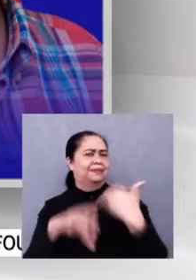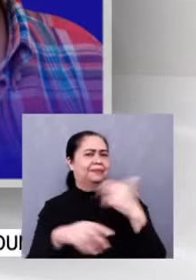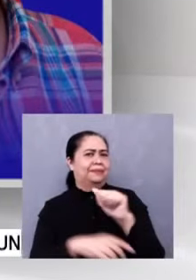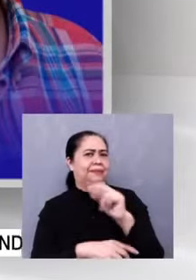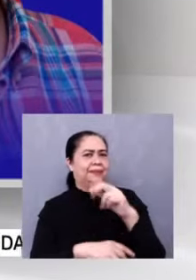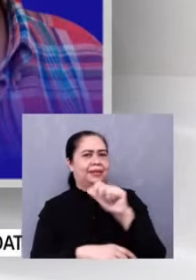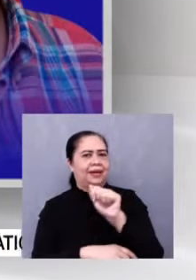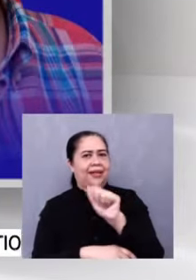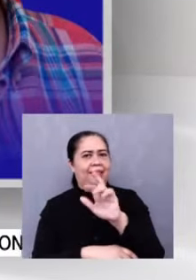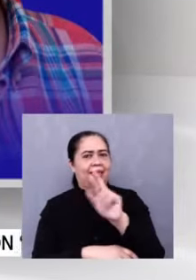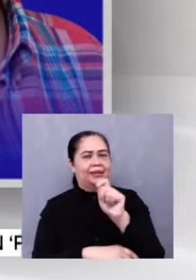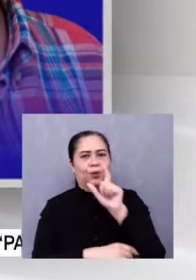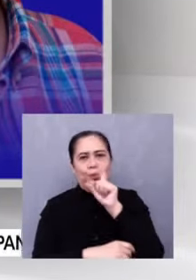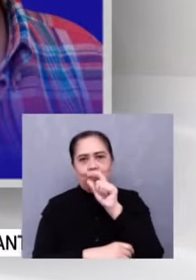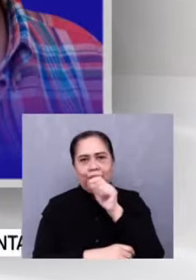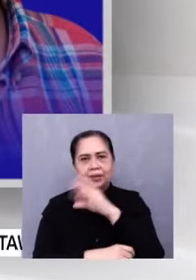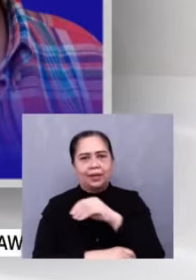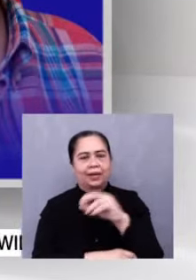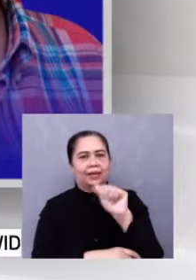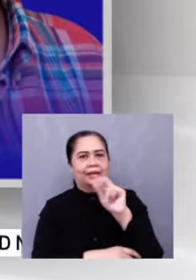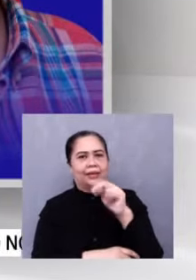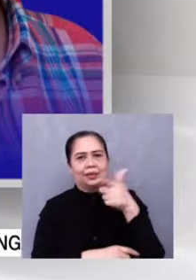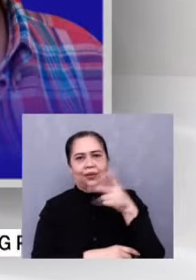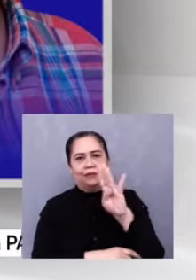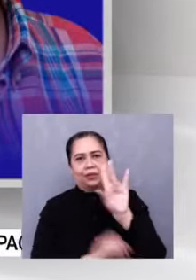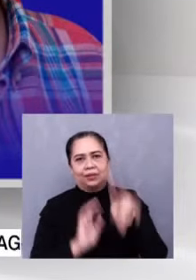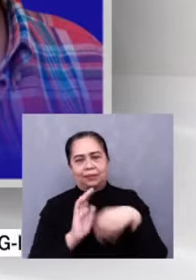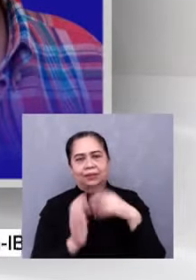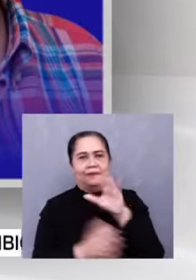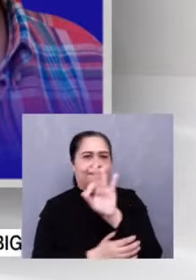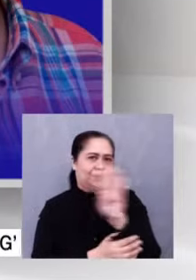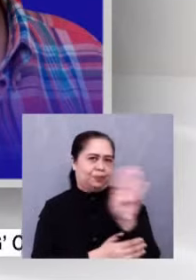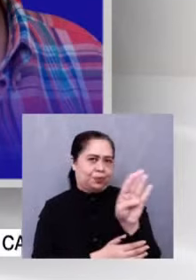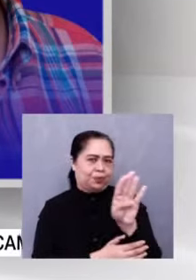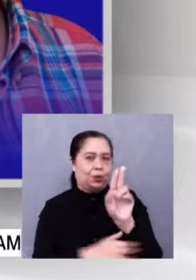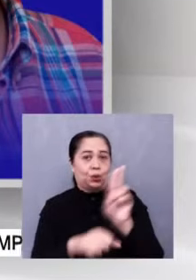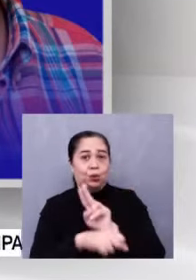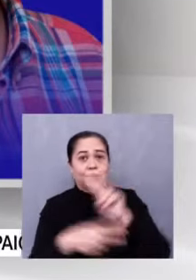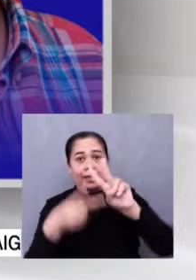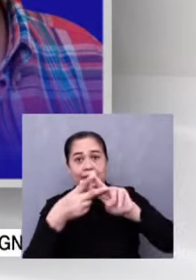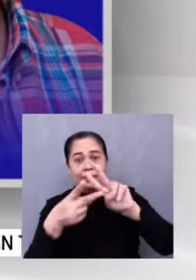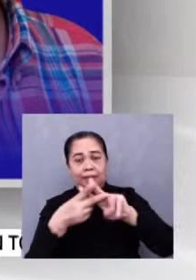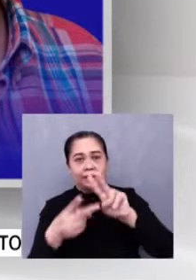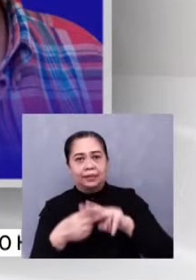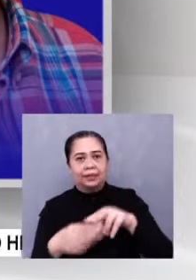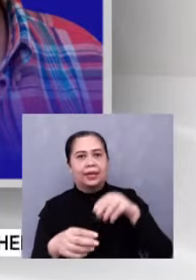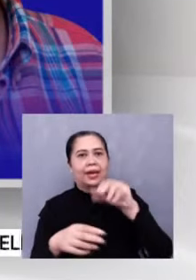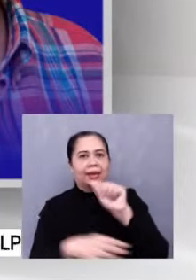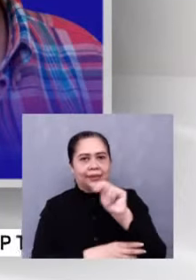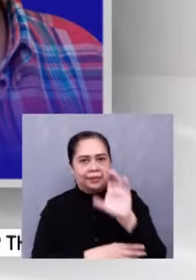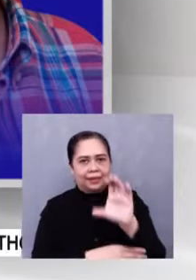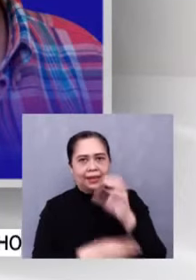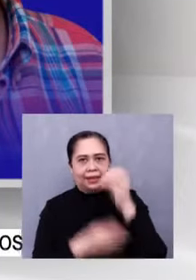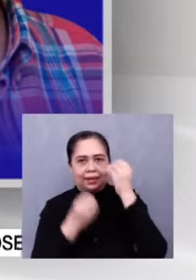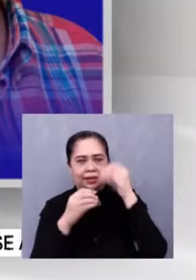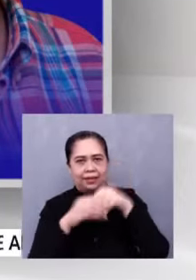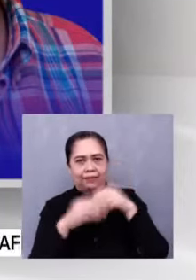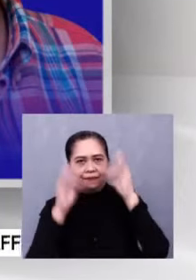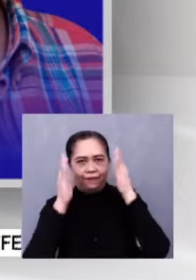Twitter and ANC 24/7 on Facebook. Use the hashtag ANC In Focus.